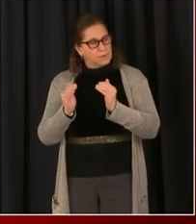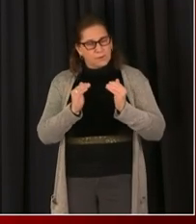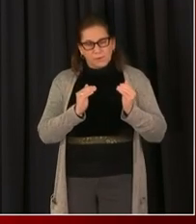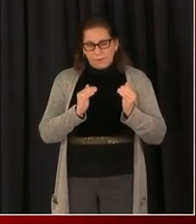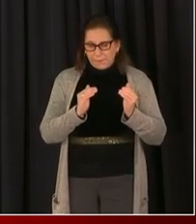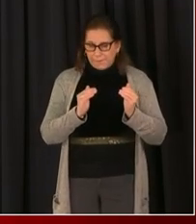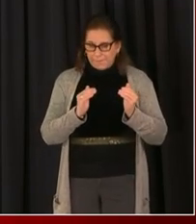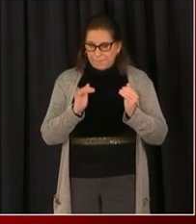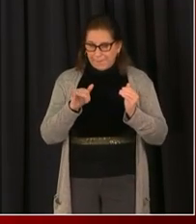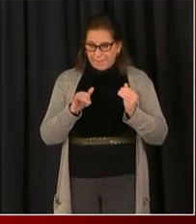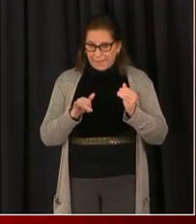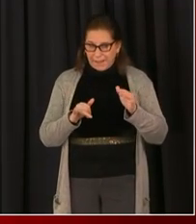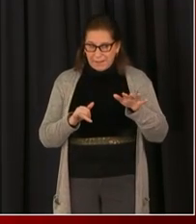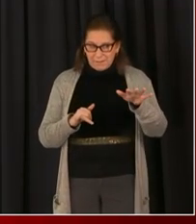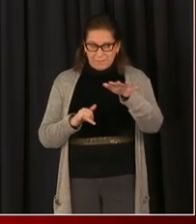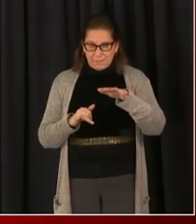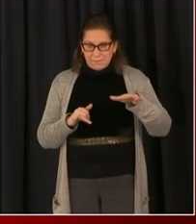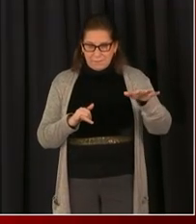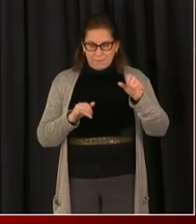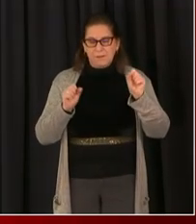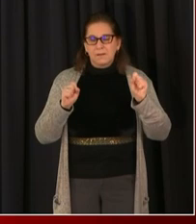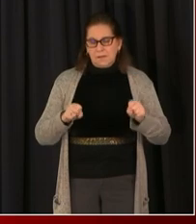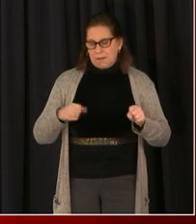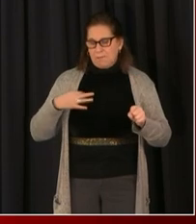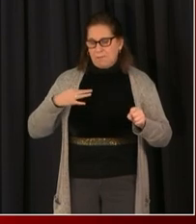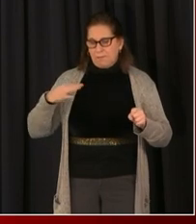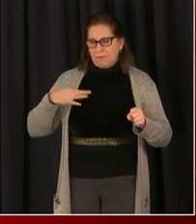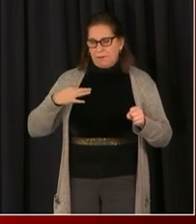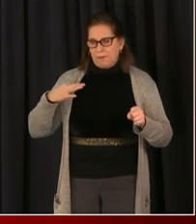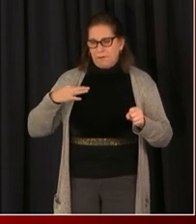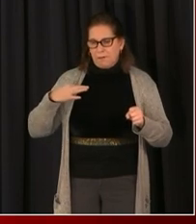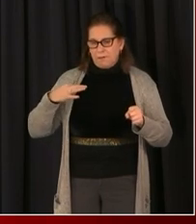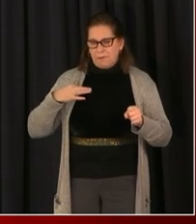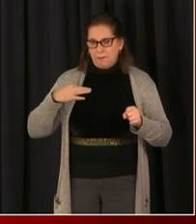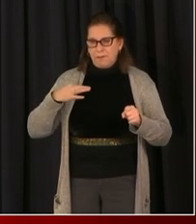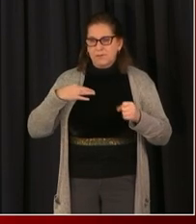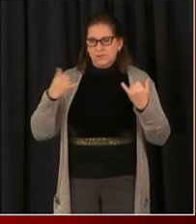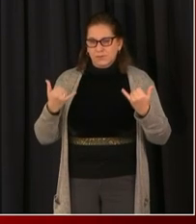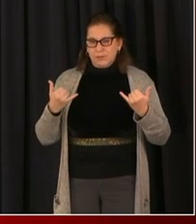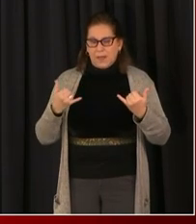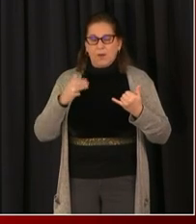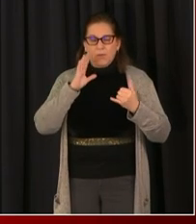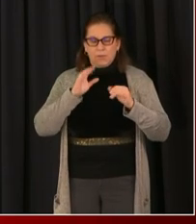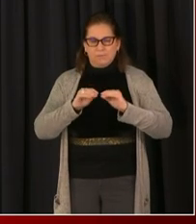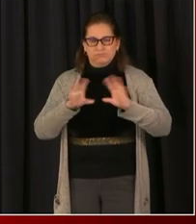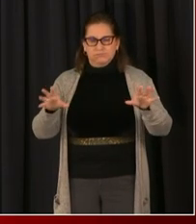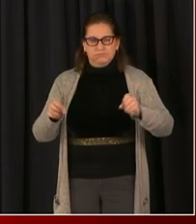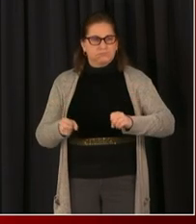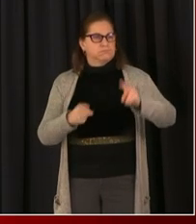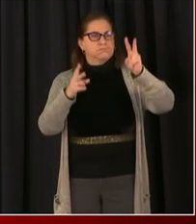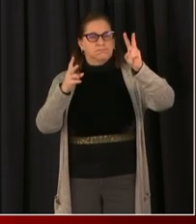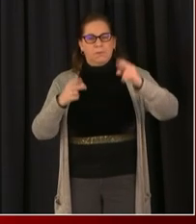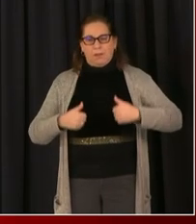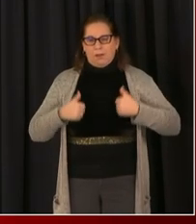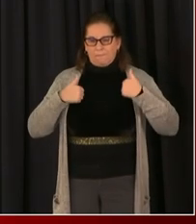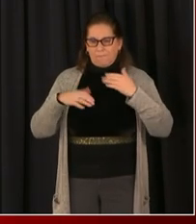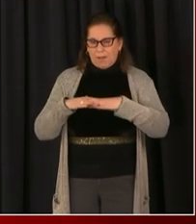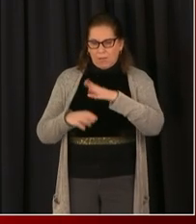Bridge Fund application goes live. So please check into our coronavirus.dc.gov